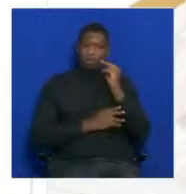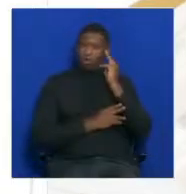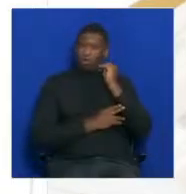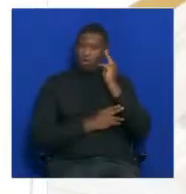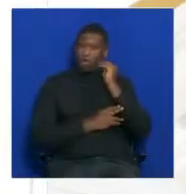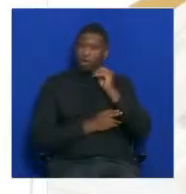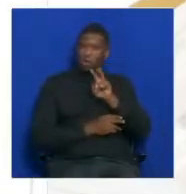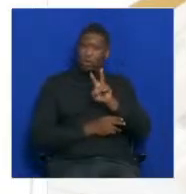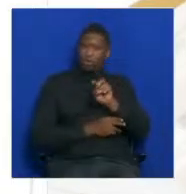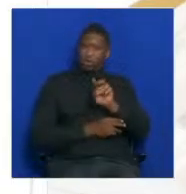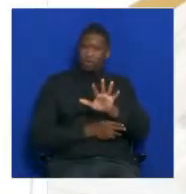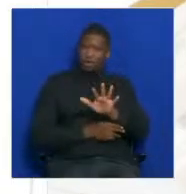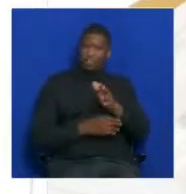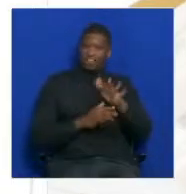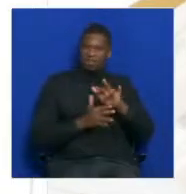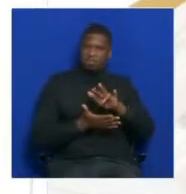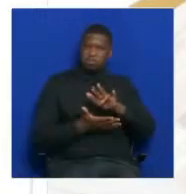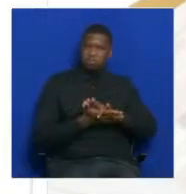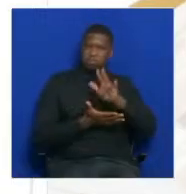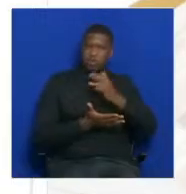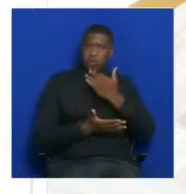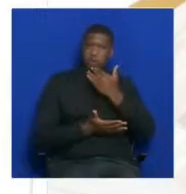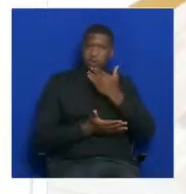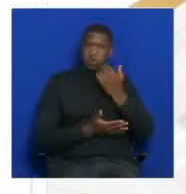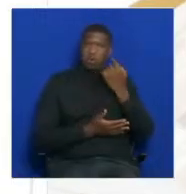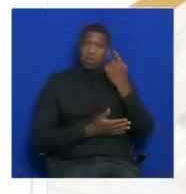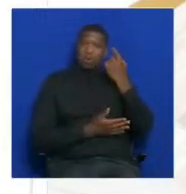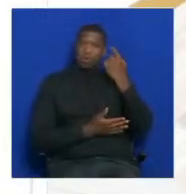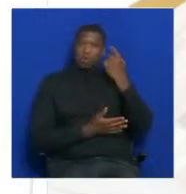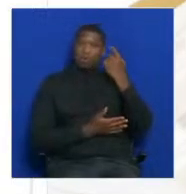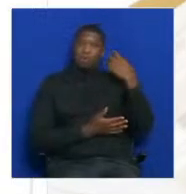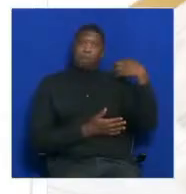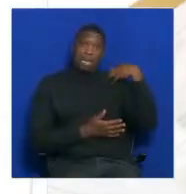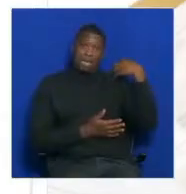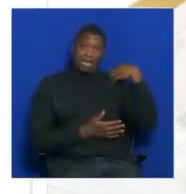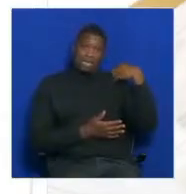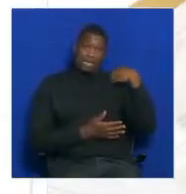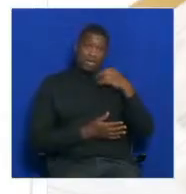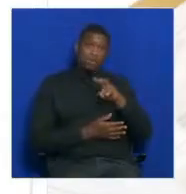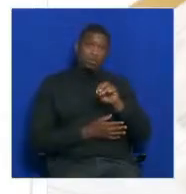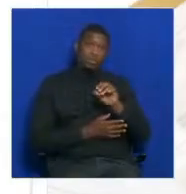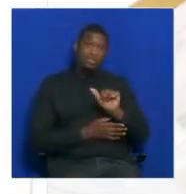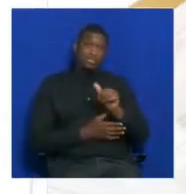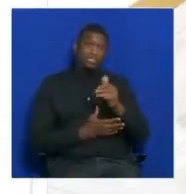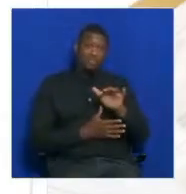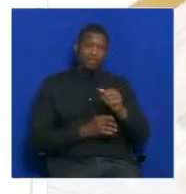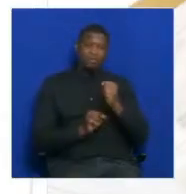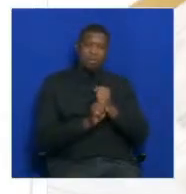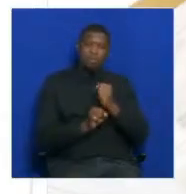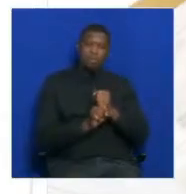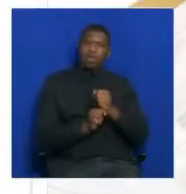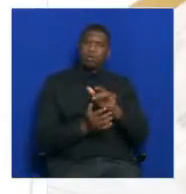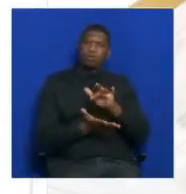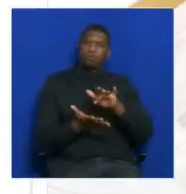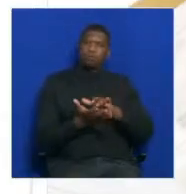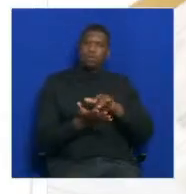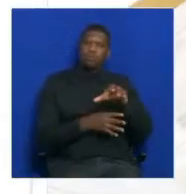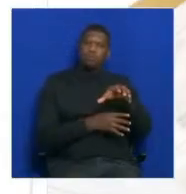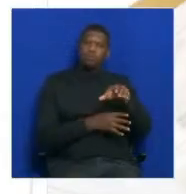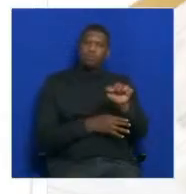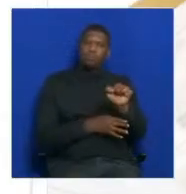were approved by the minister on the 31st January 2026. The post was graded at level 12,